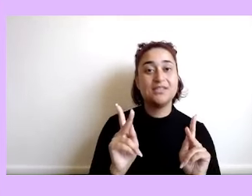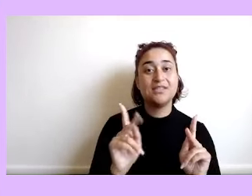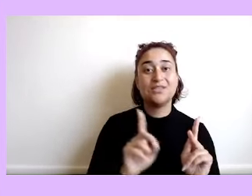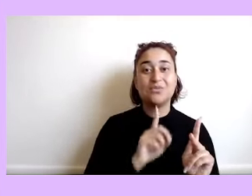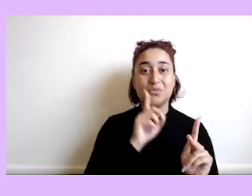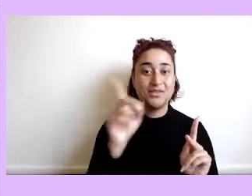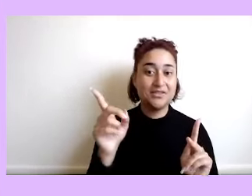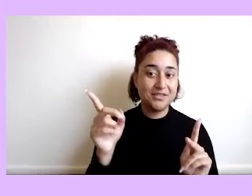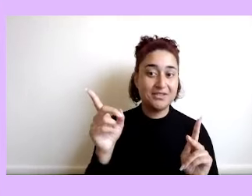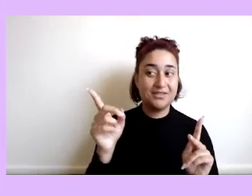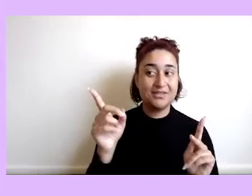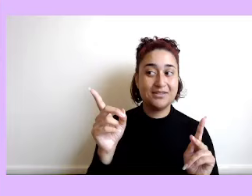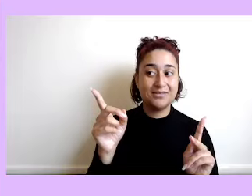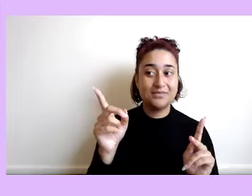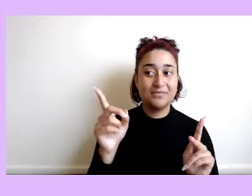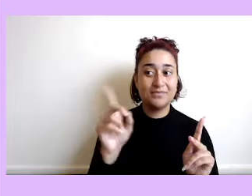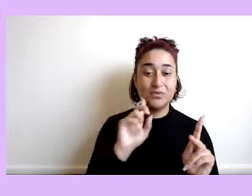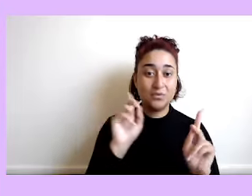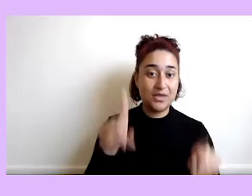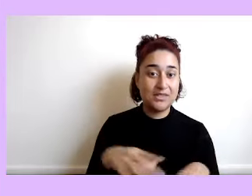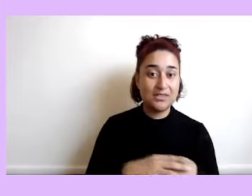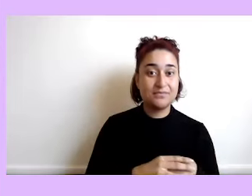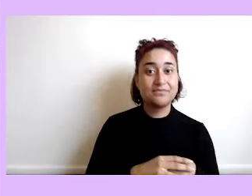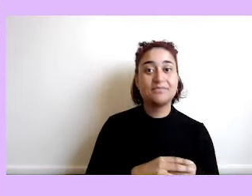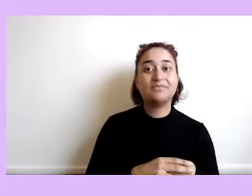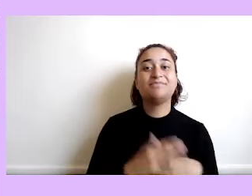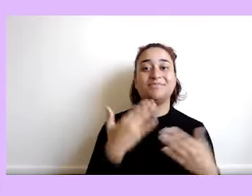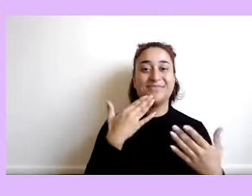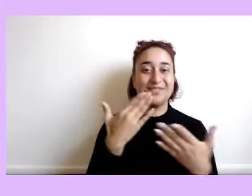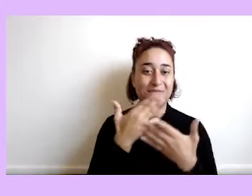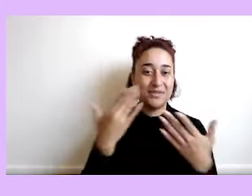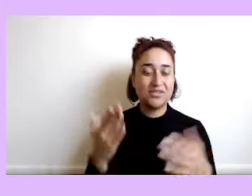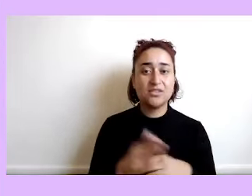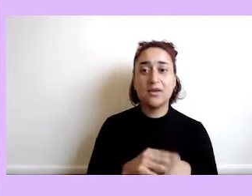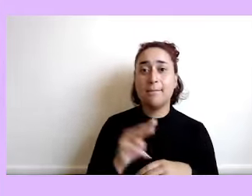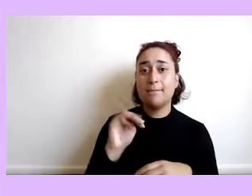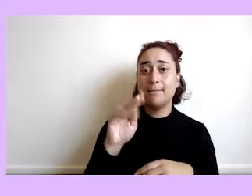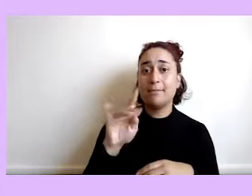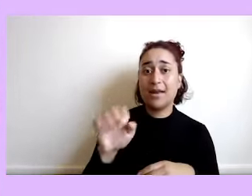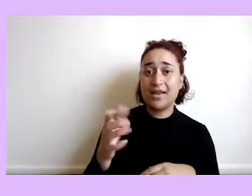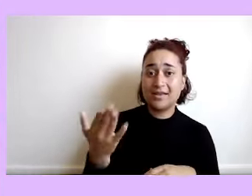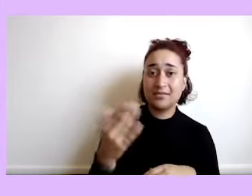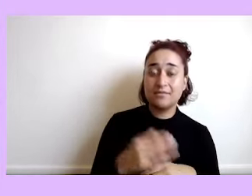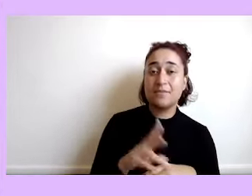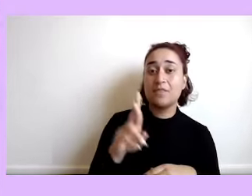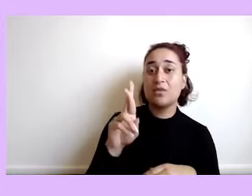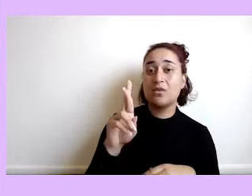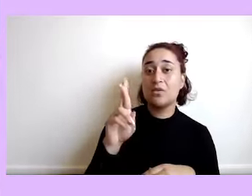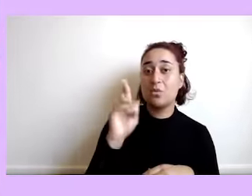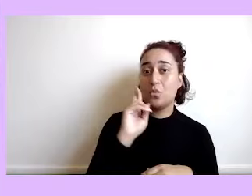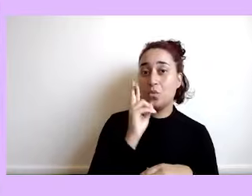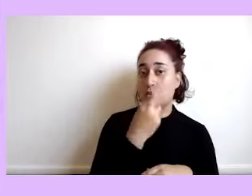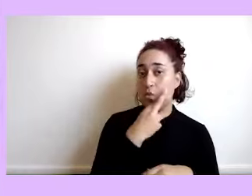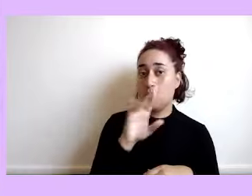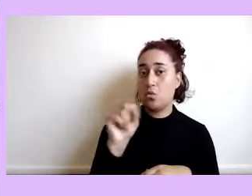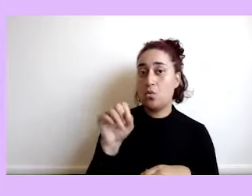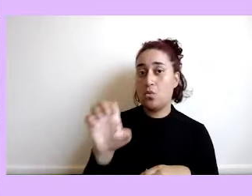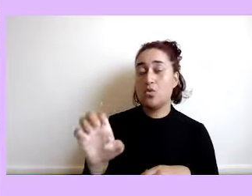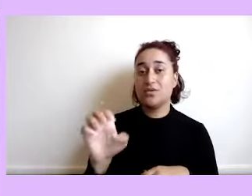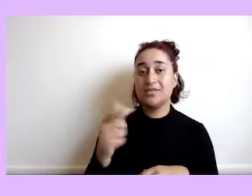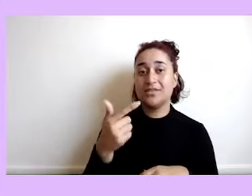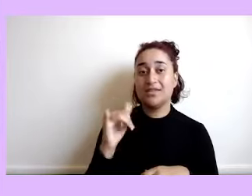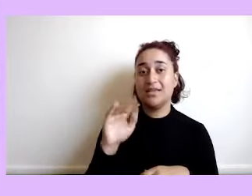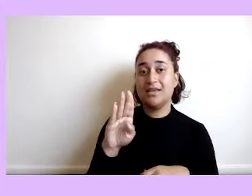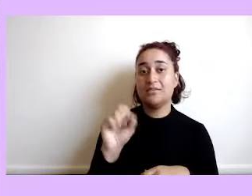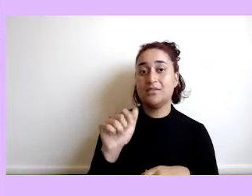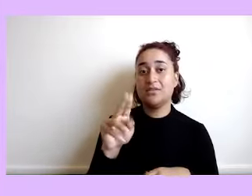outcomes. Thank you so much. I see we've got Mike over here. Hi, Rose Gibson, she, her, hers. I am a